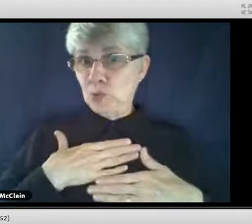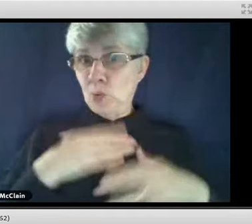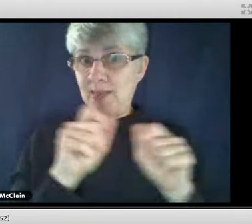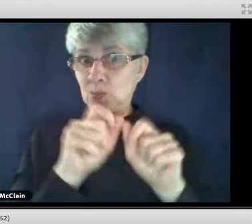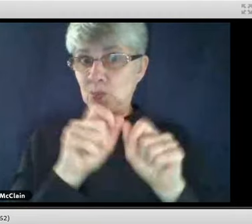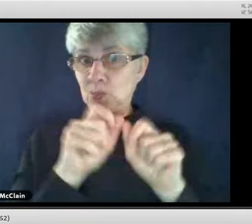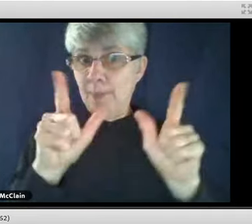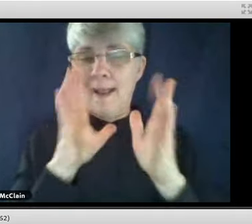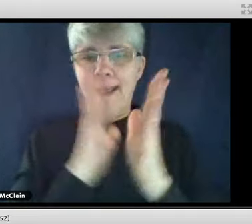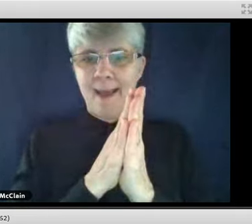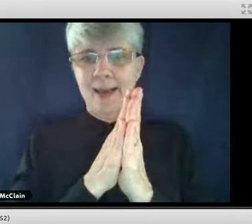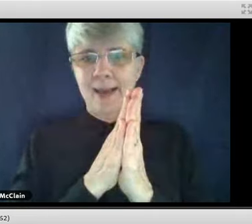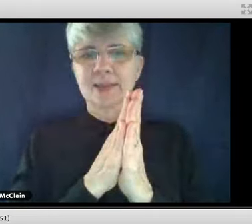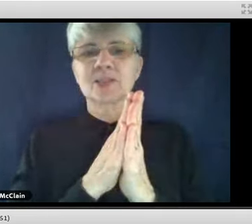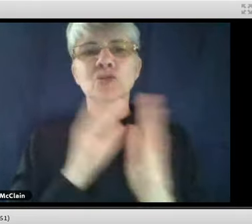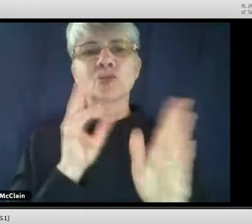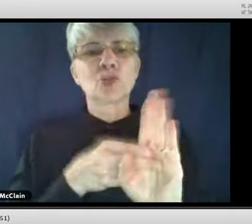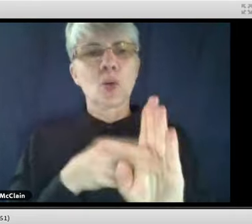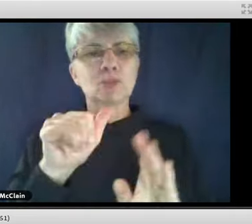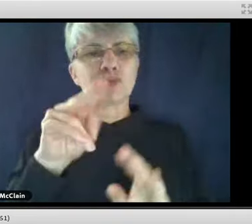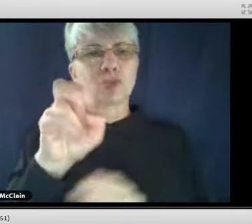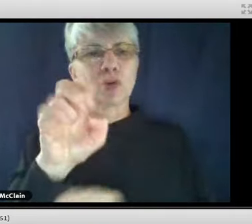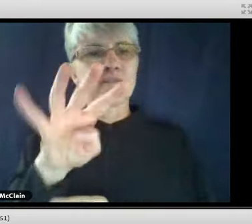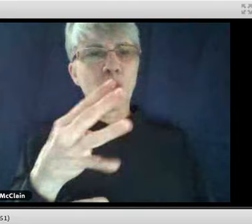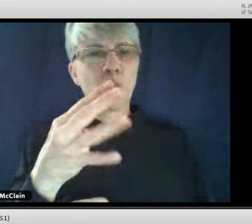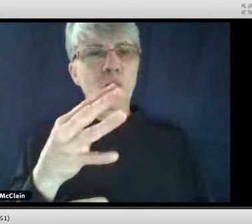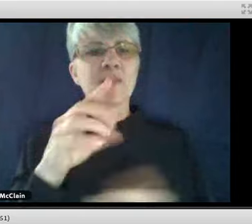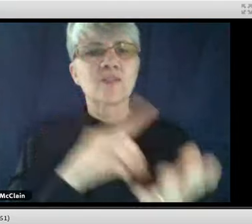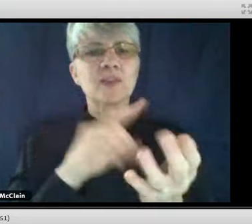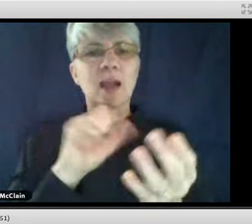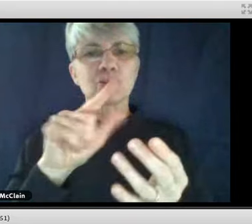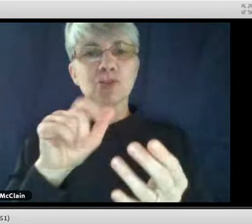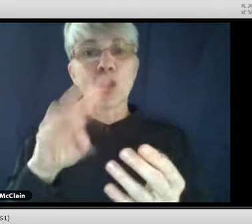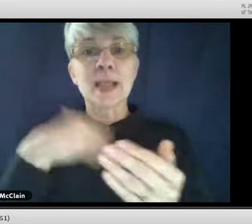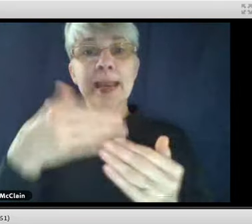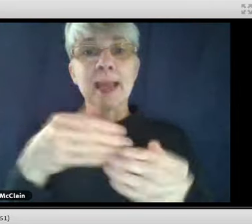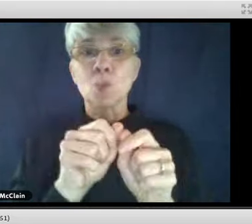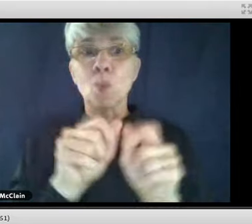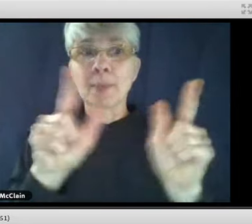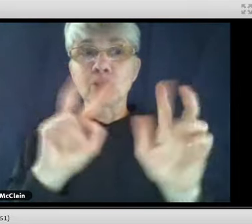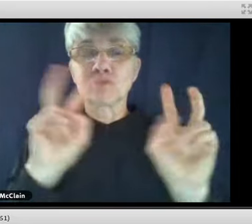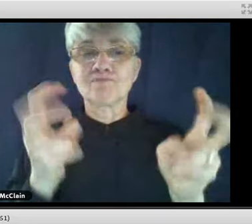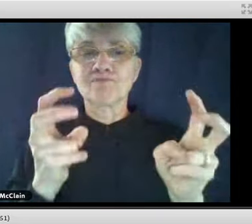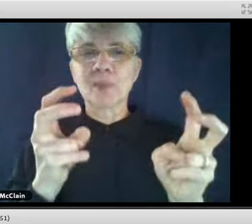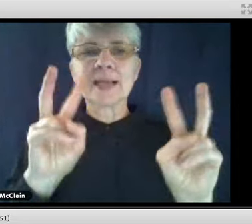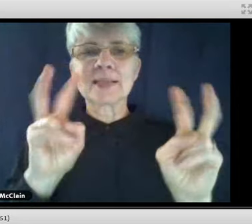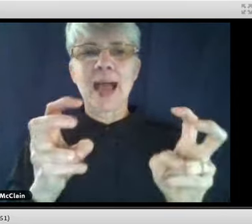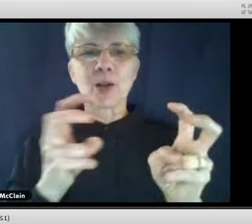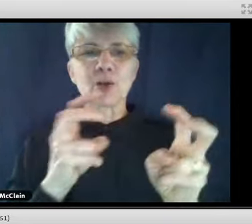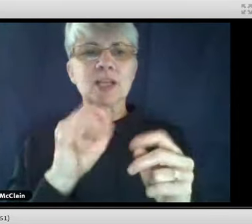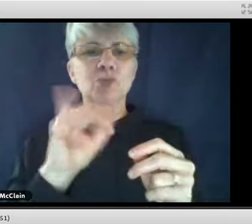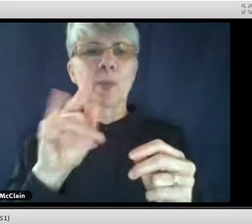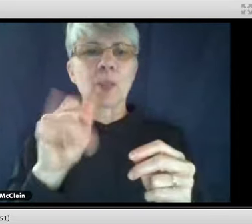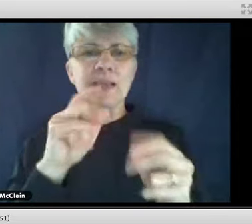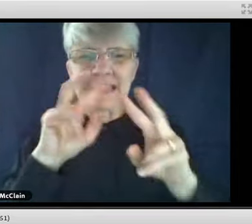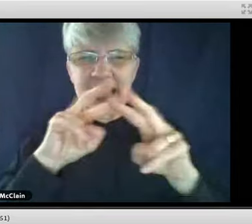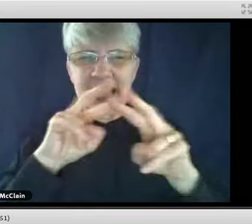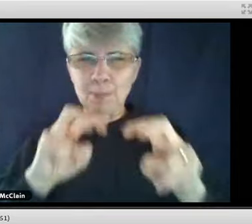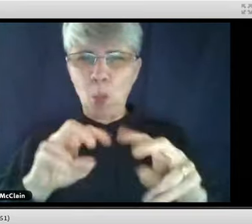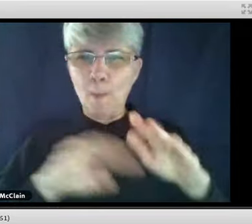we ask that you join us on June 4th for Dr. Snow's next webinar, Titles and Tribulations, Explore the Basics